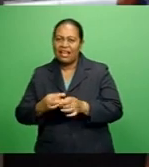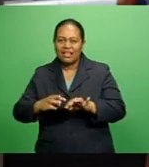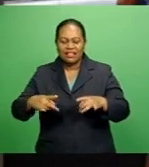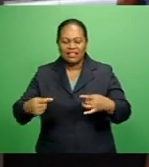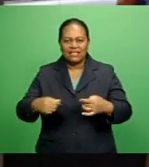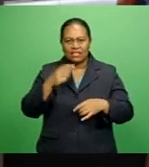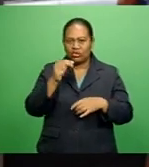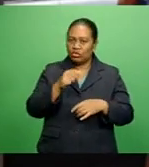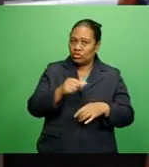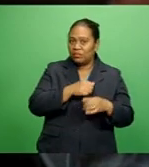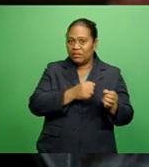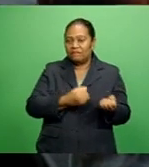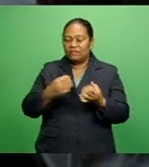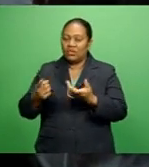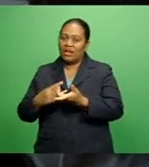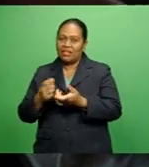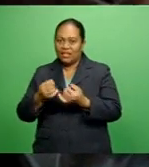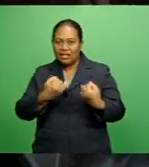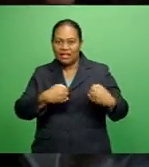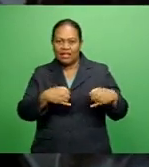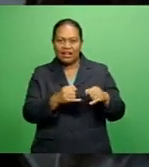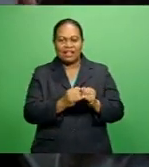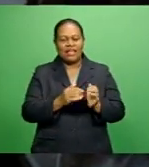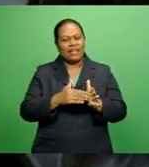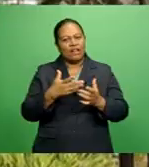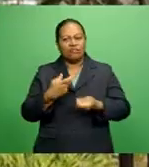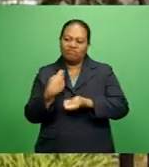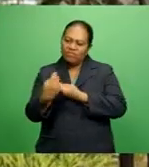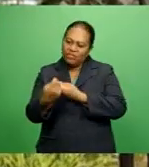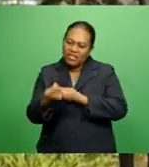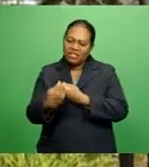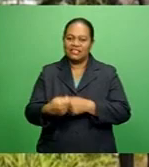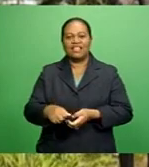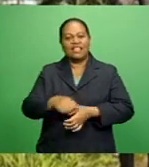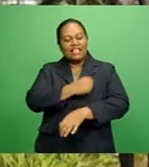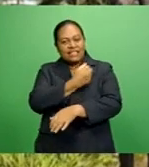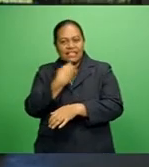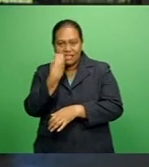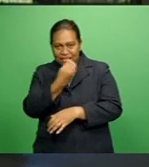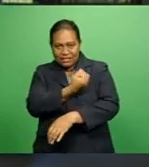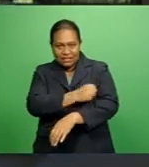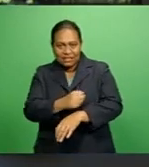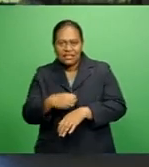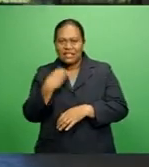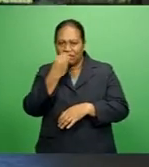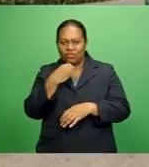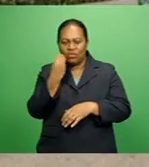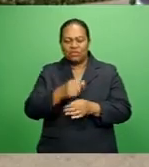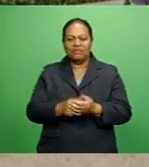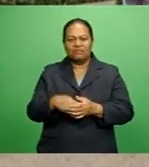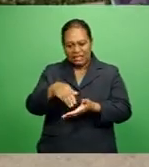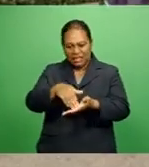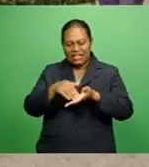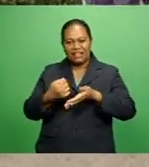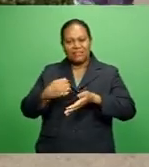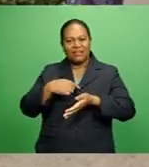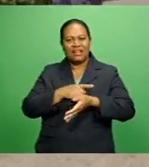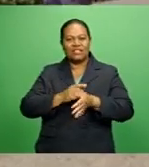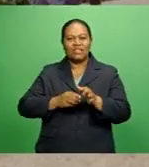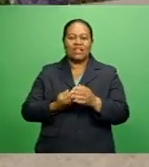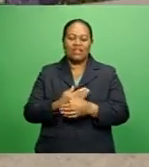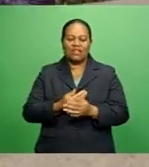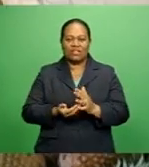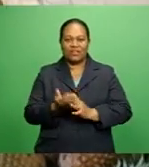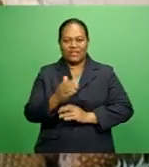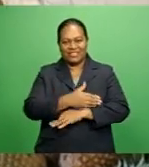islands, we are adjusting to it. We are going out fishing and selling seafood as well, which is helping us get through the day. Moses Tuvodi